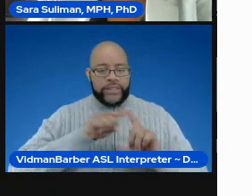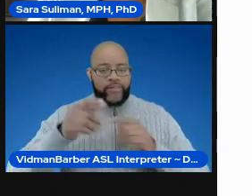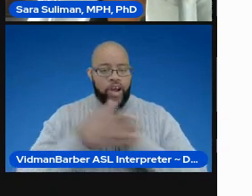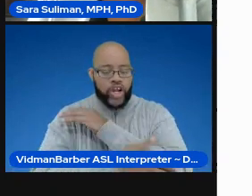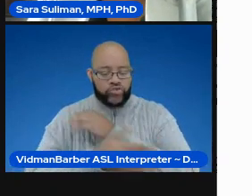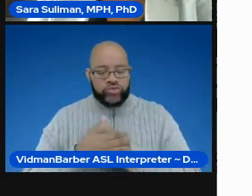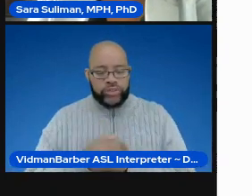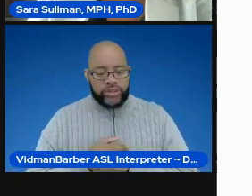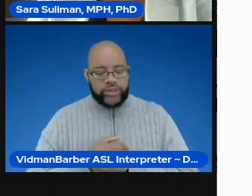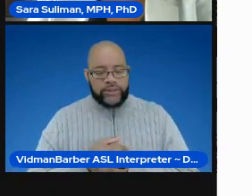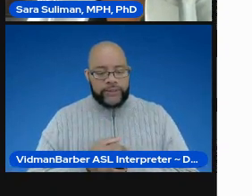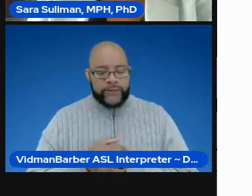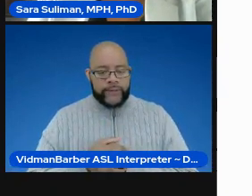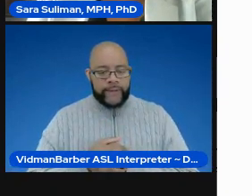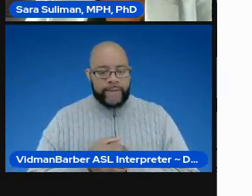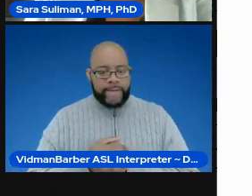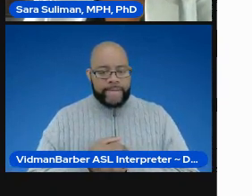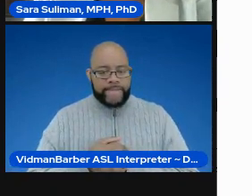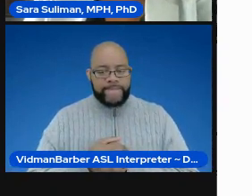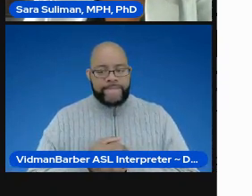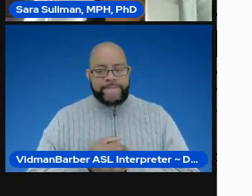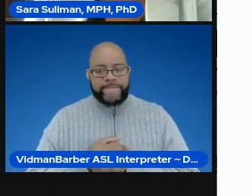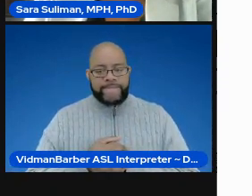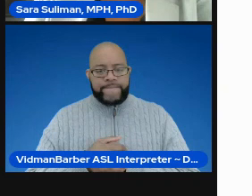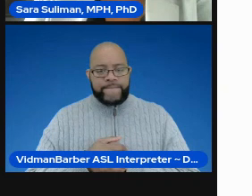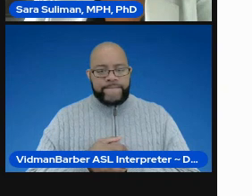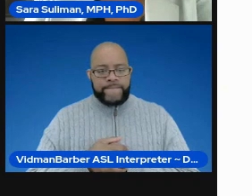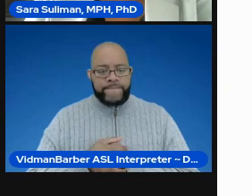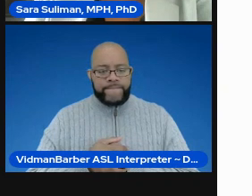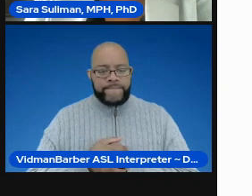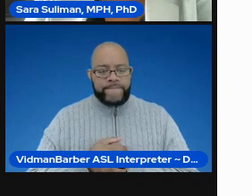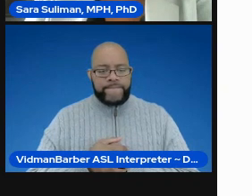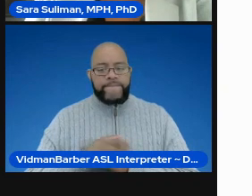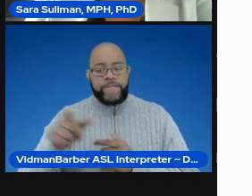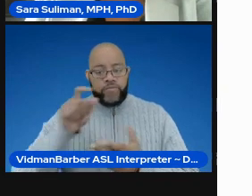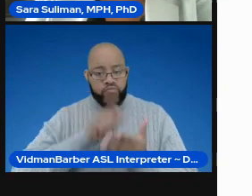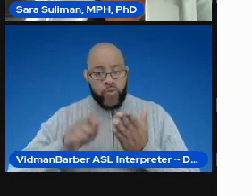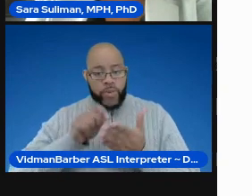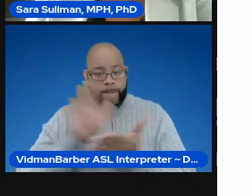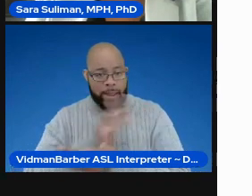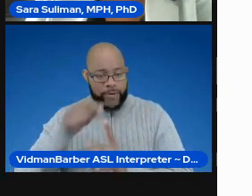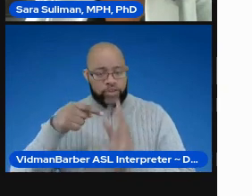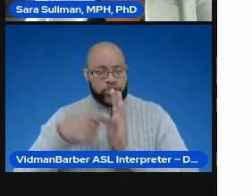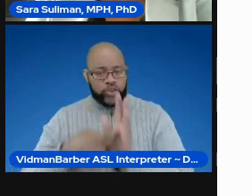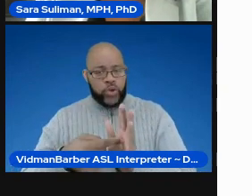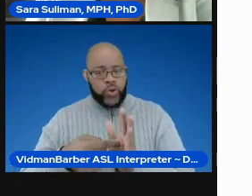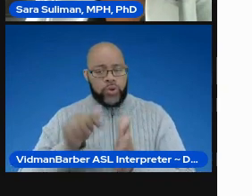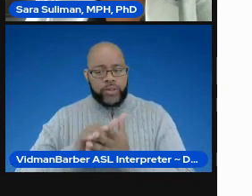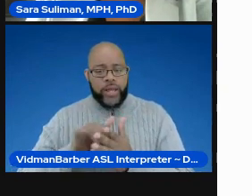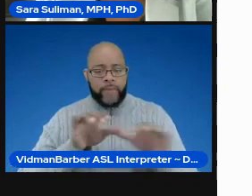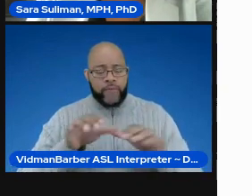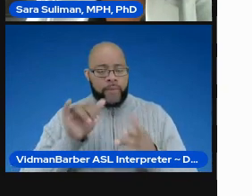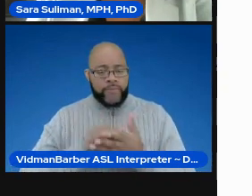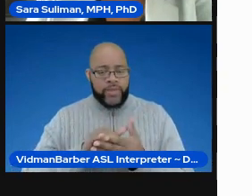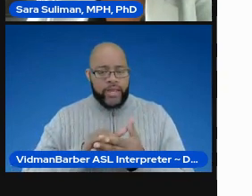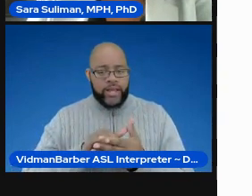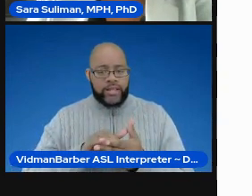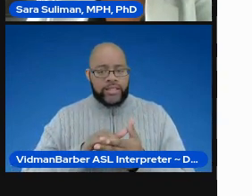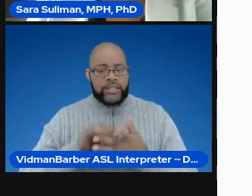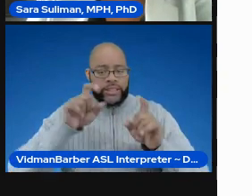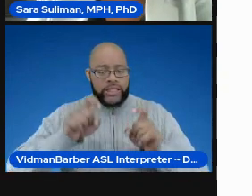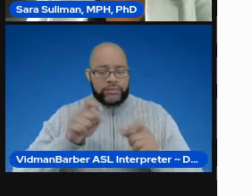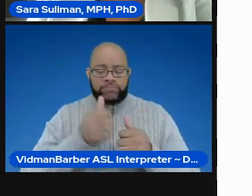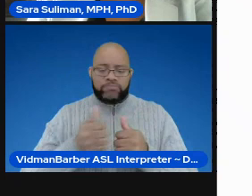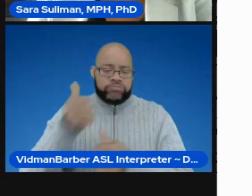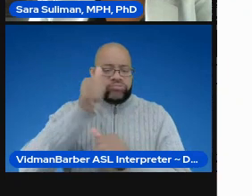countries. Jannat in Bangladesh wrote this paper where she showed that the performance of the BD Veritor was superior